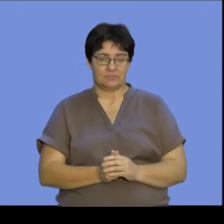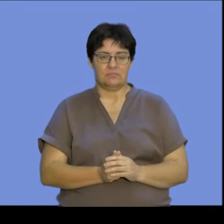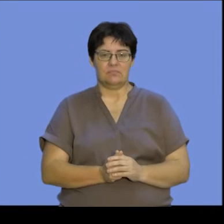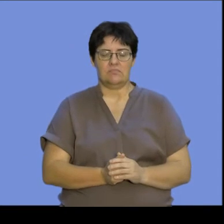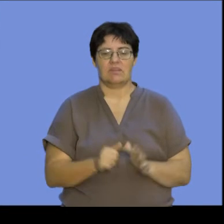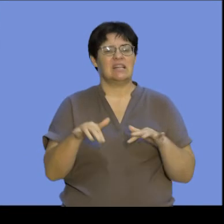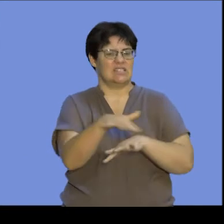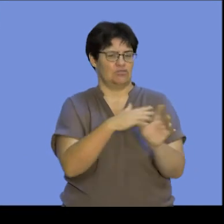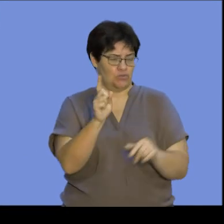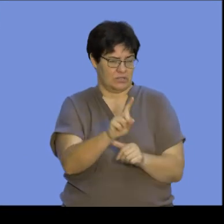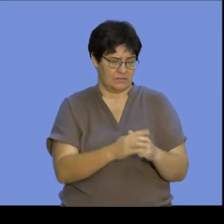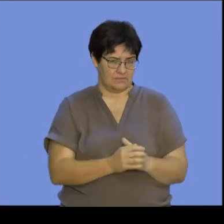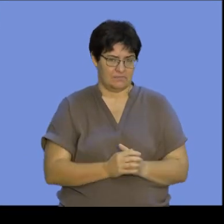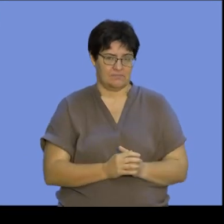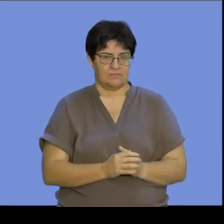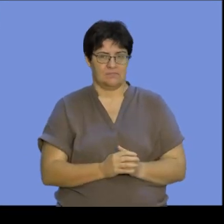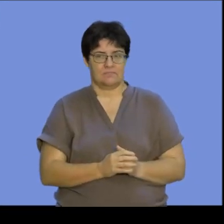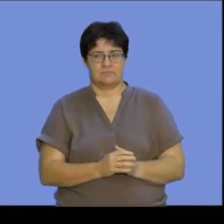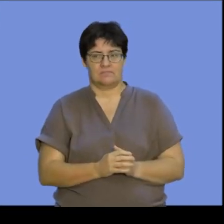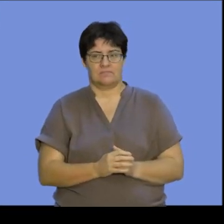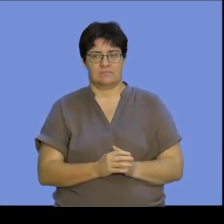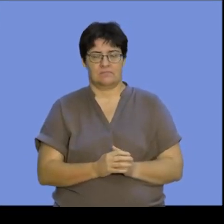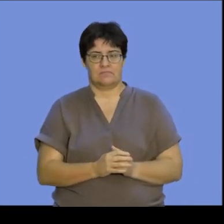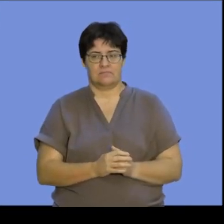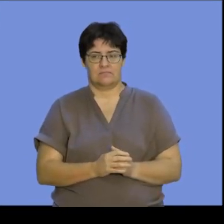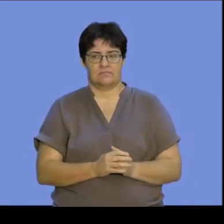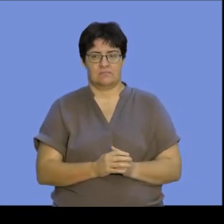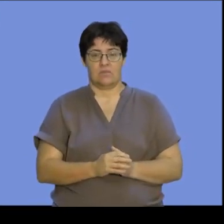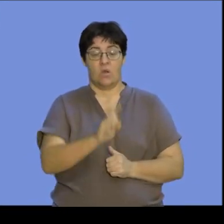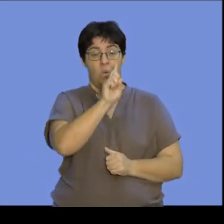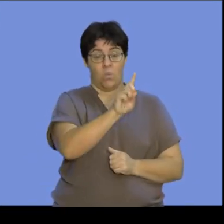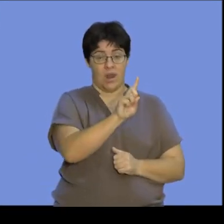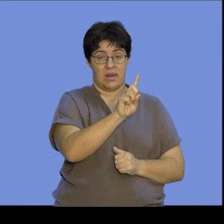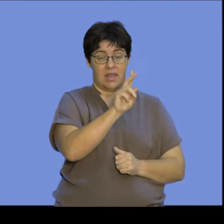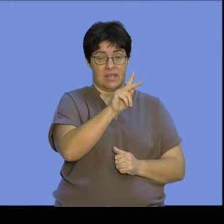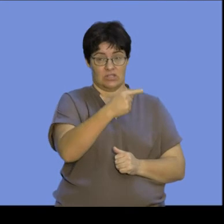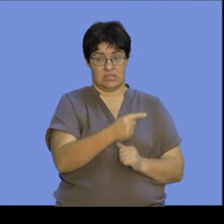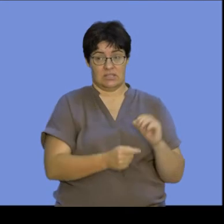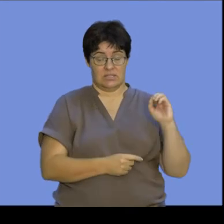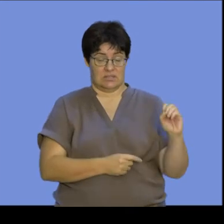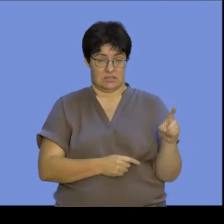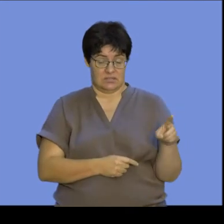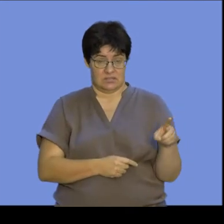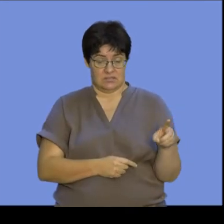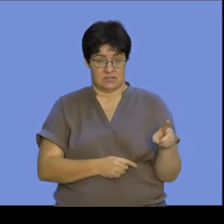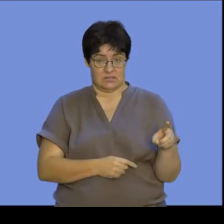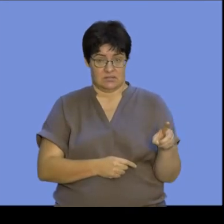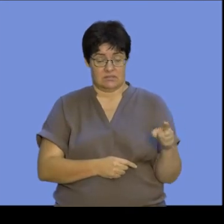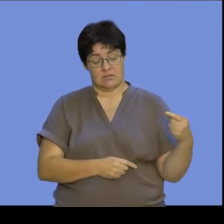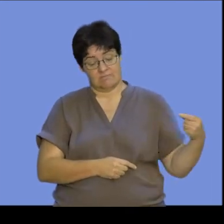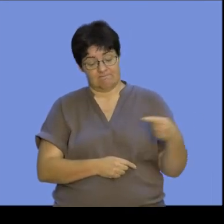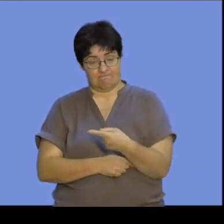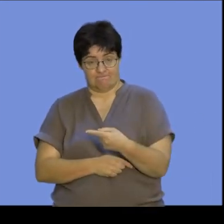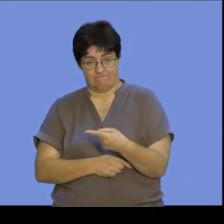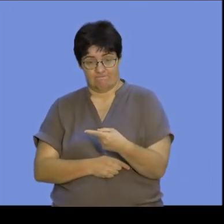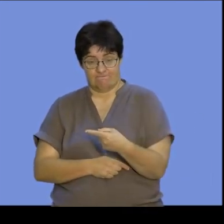the situation? We have a 1 kilogram block, okay, that's moving